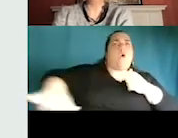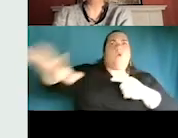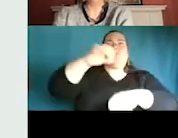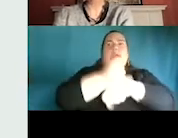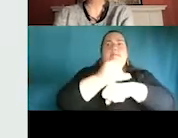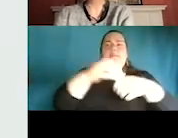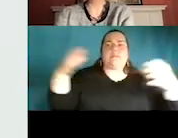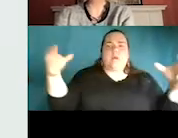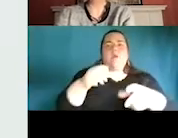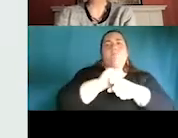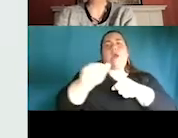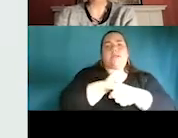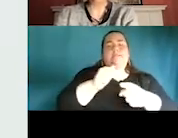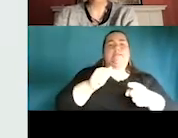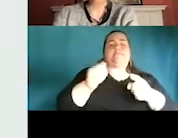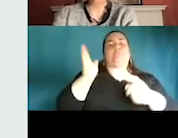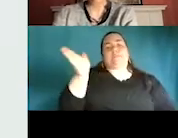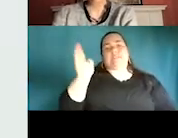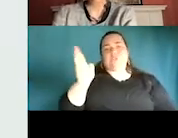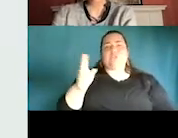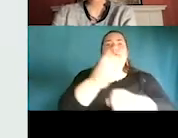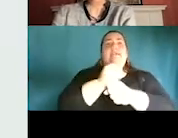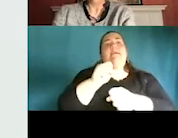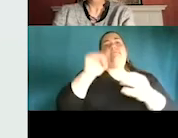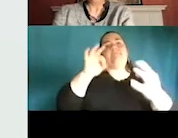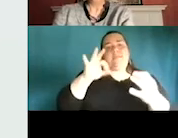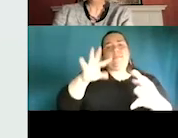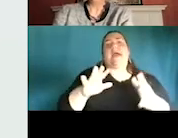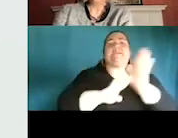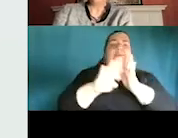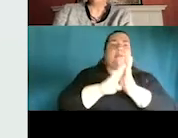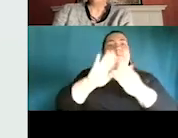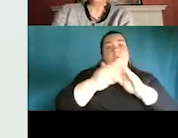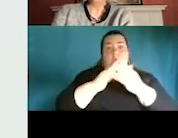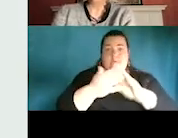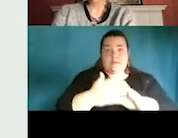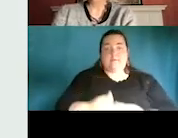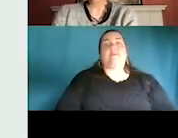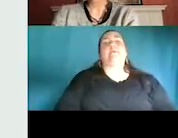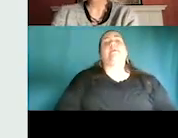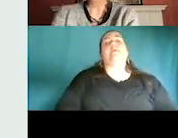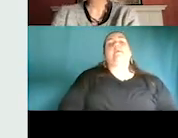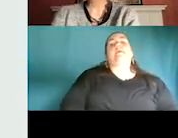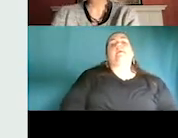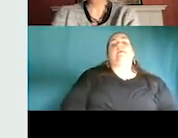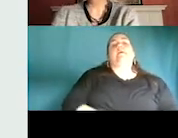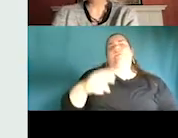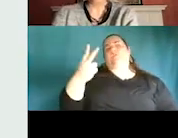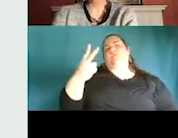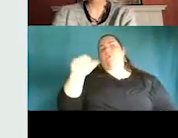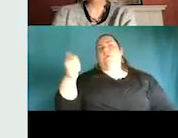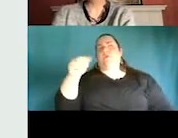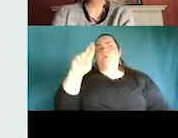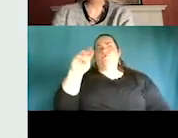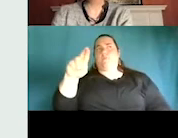get feedback, and develop community. Like the other two Romer nominees, he's also praised for his individual